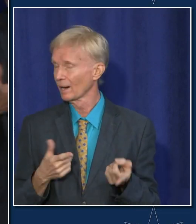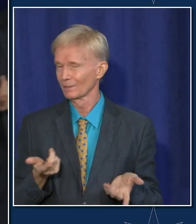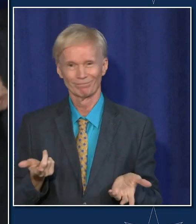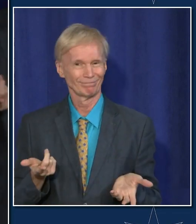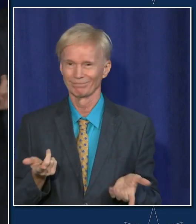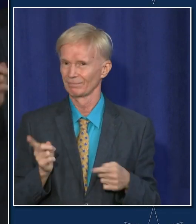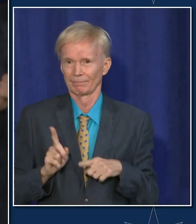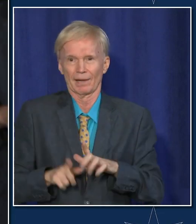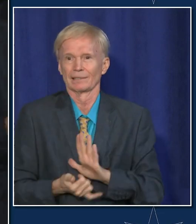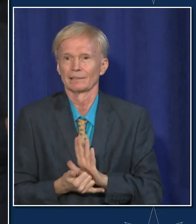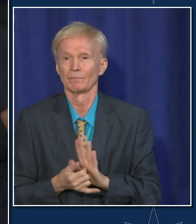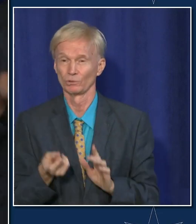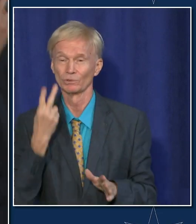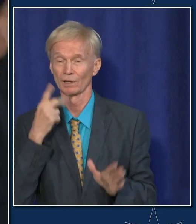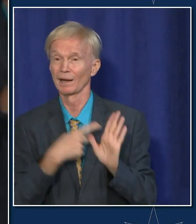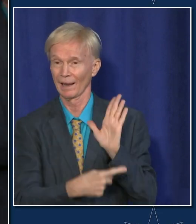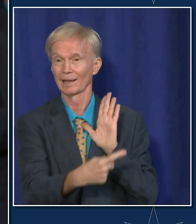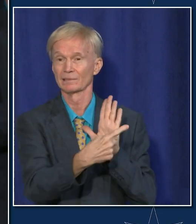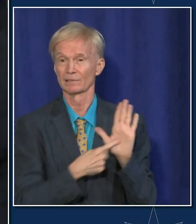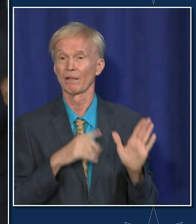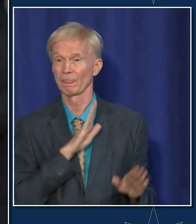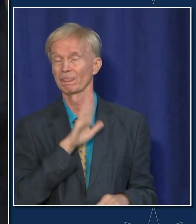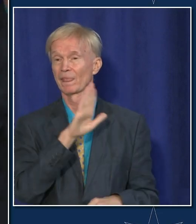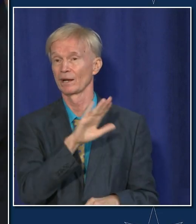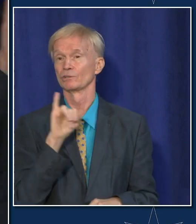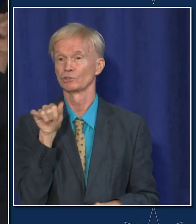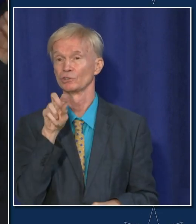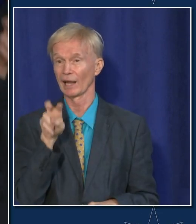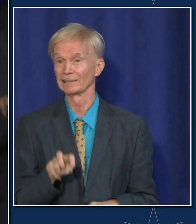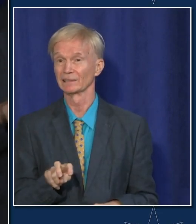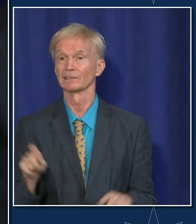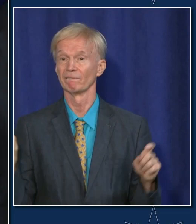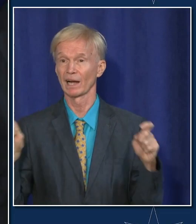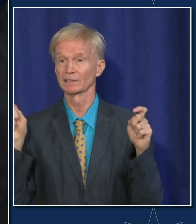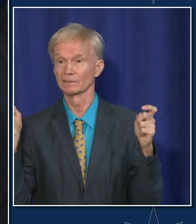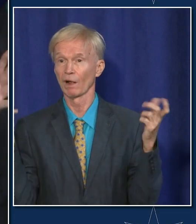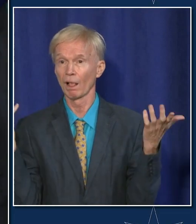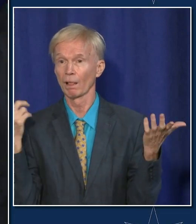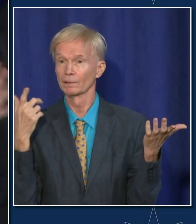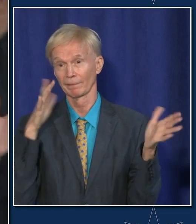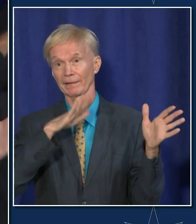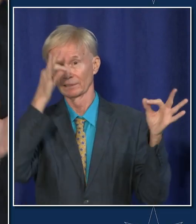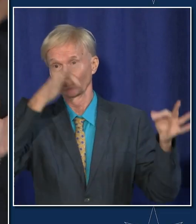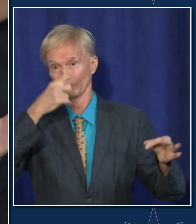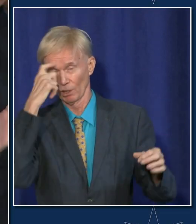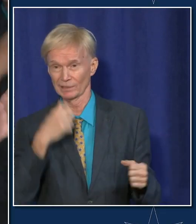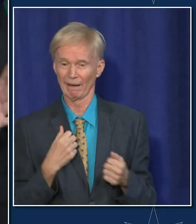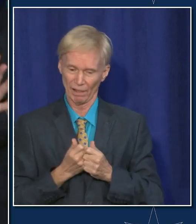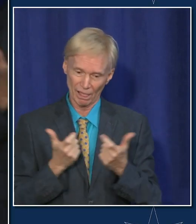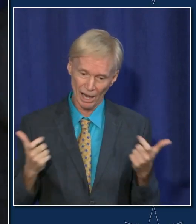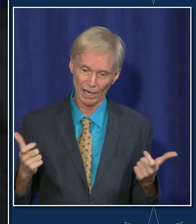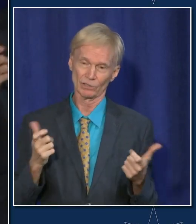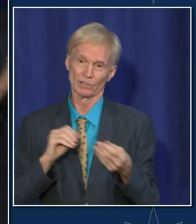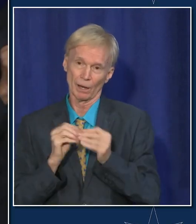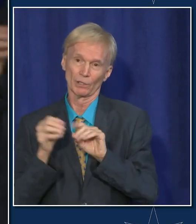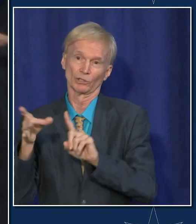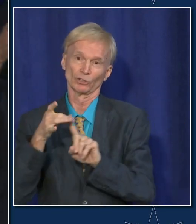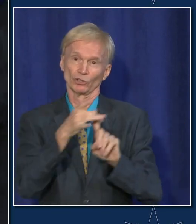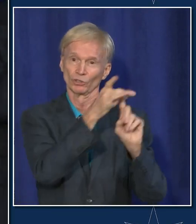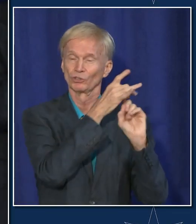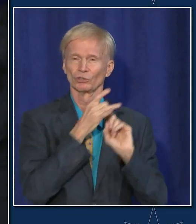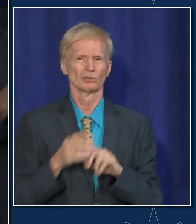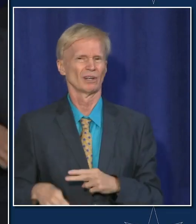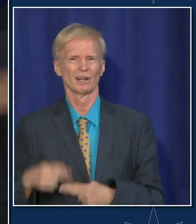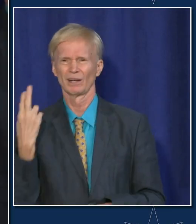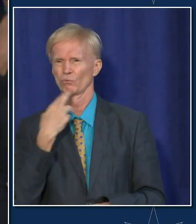And you saw that they canceled Jazz Fest, and I think that's the right decision, because when you are having a massive surge, the risk is just too